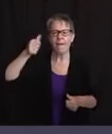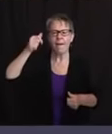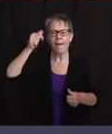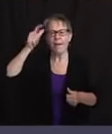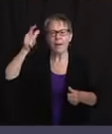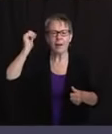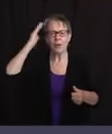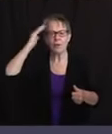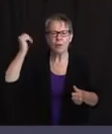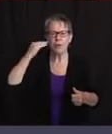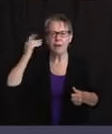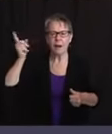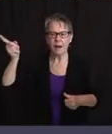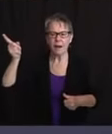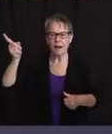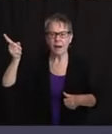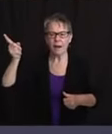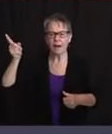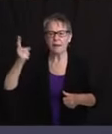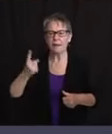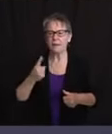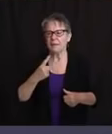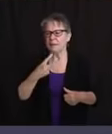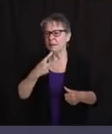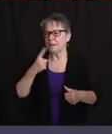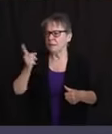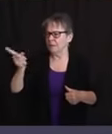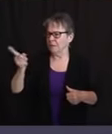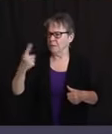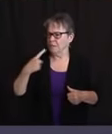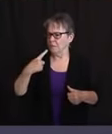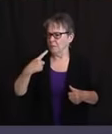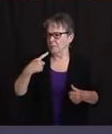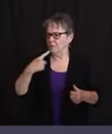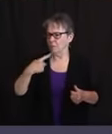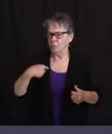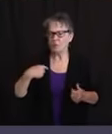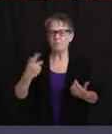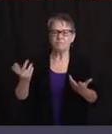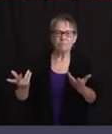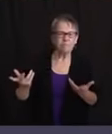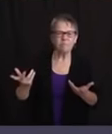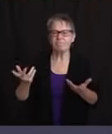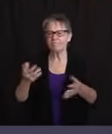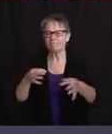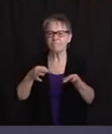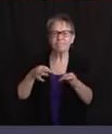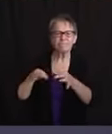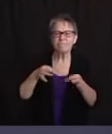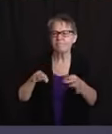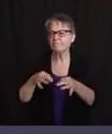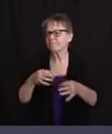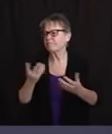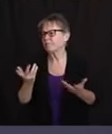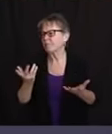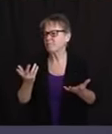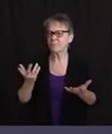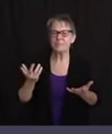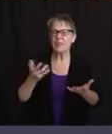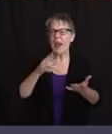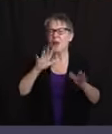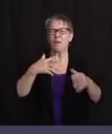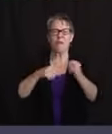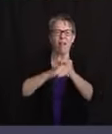steps that have been taken against the one country, 2 systems in Hong Kong, which is for another conversation for another day, but it